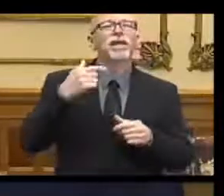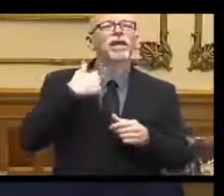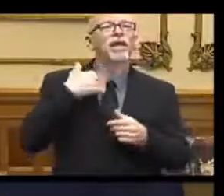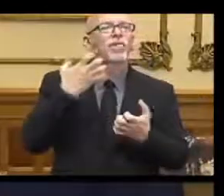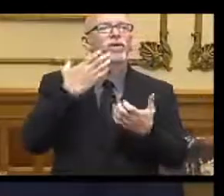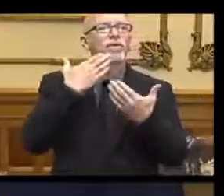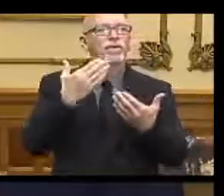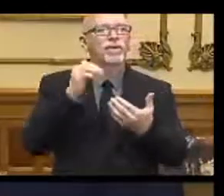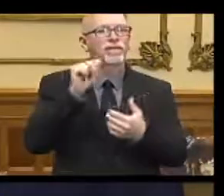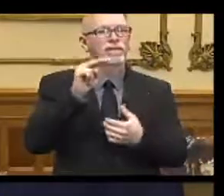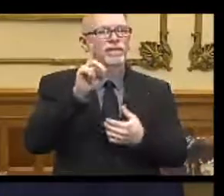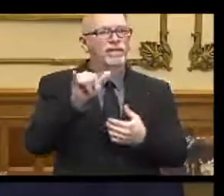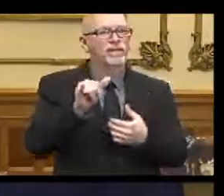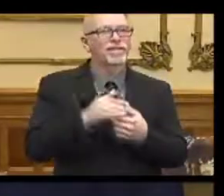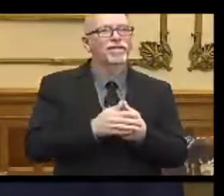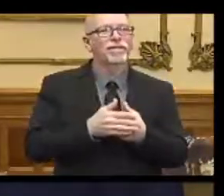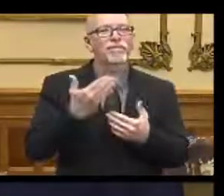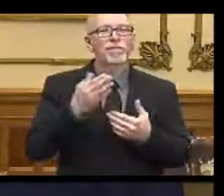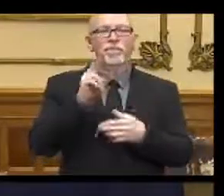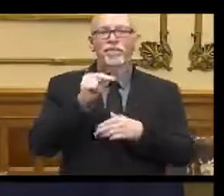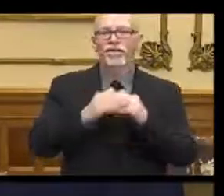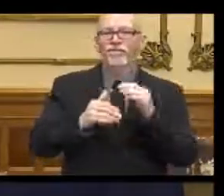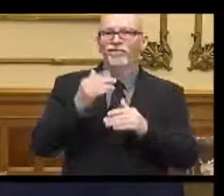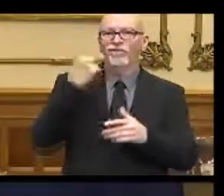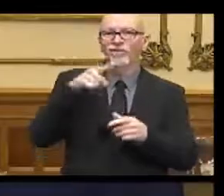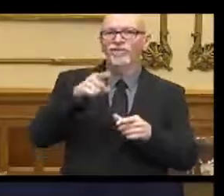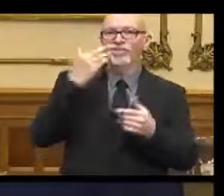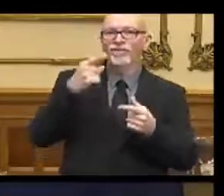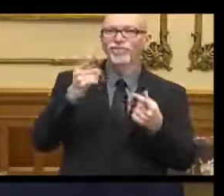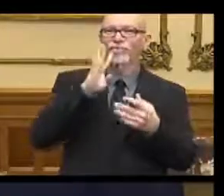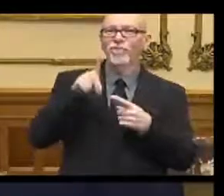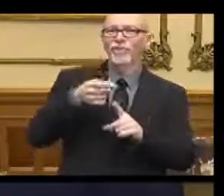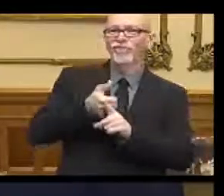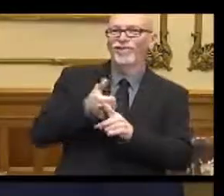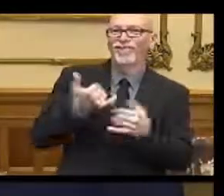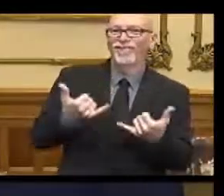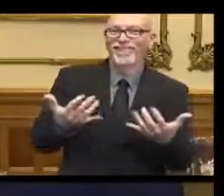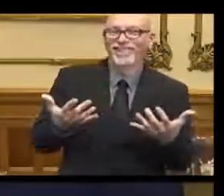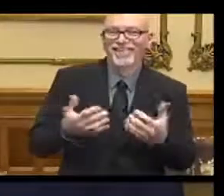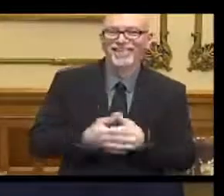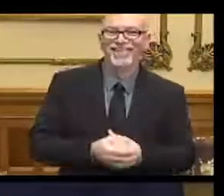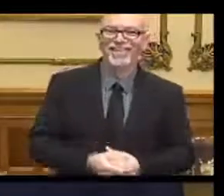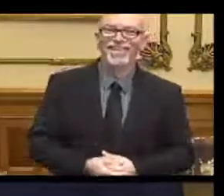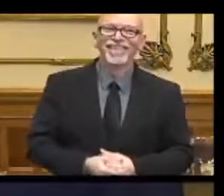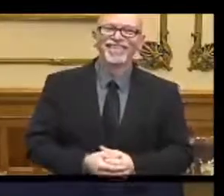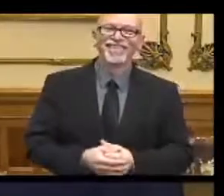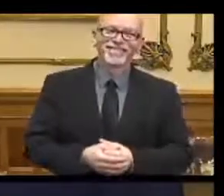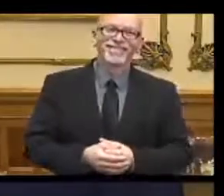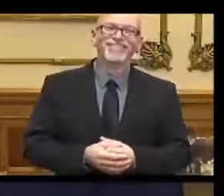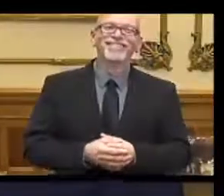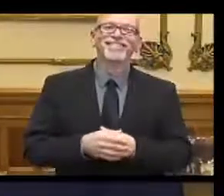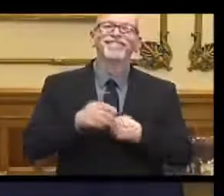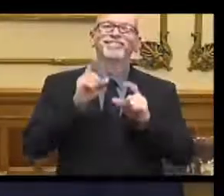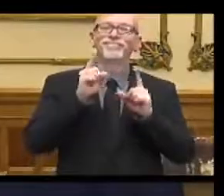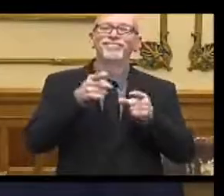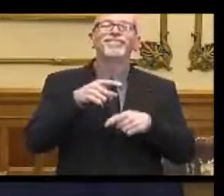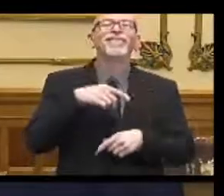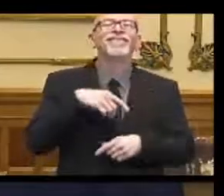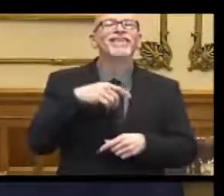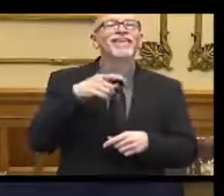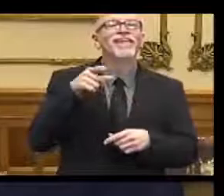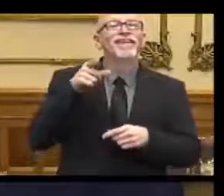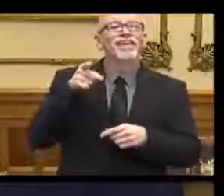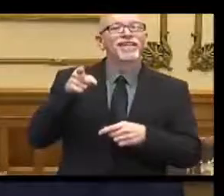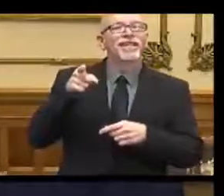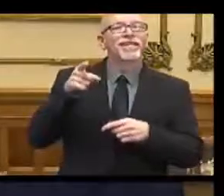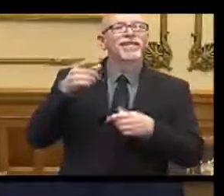wanted to thank Andy. It may be a little uncomfortable, Andy, for you to be talking about yourself right now, but right back at you. He has done